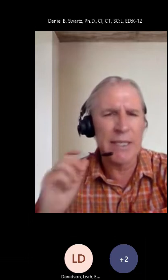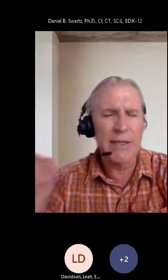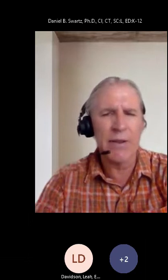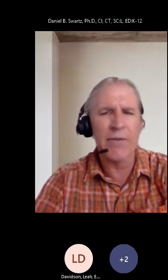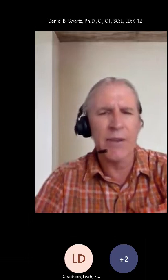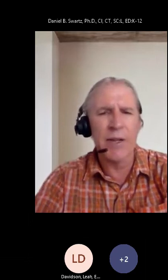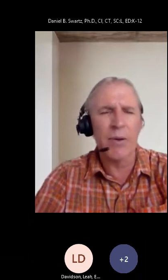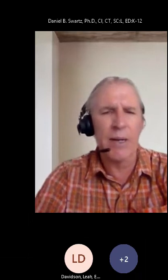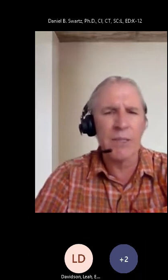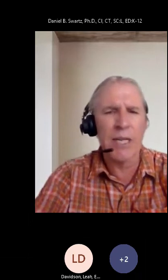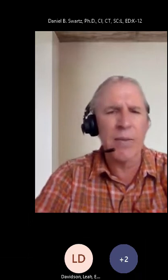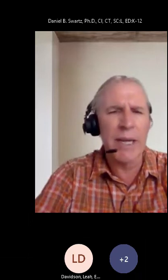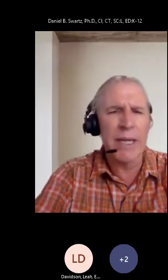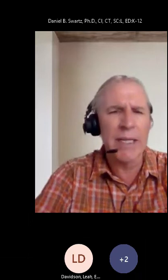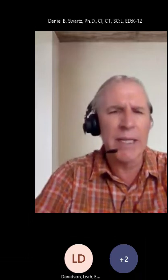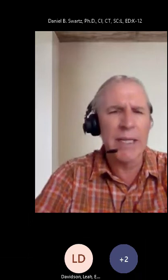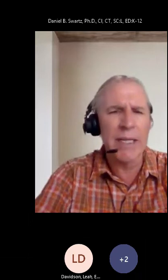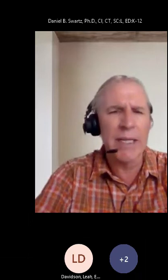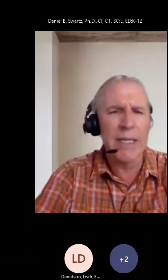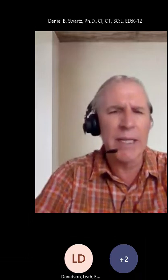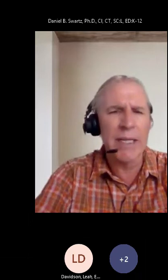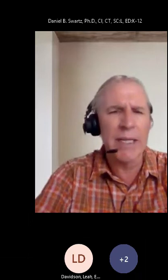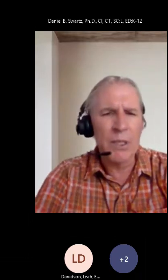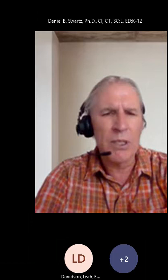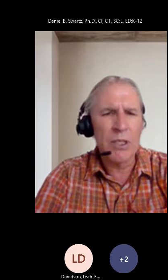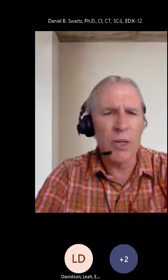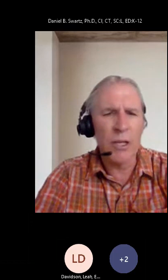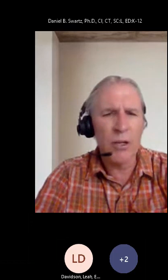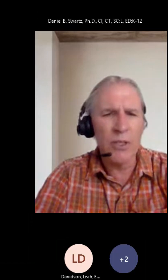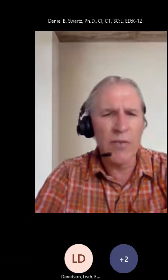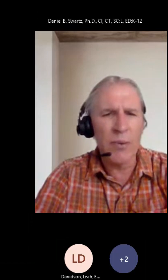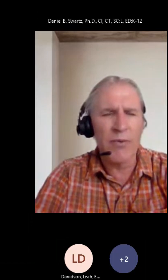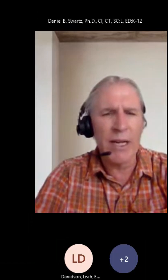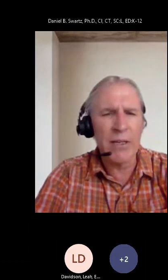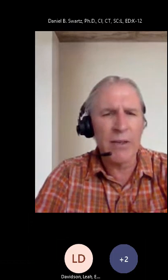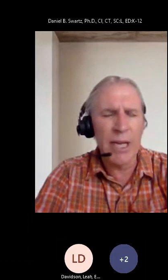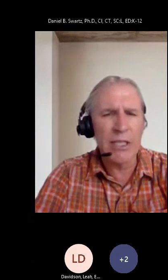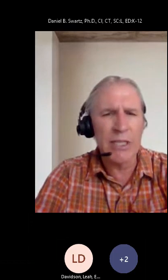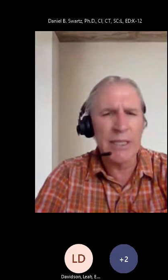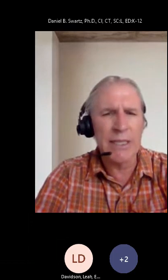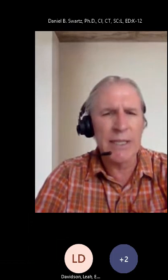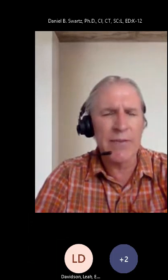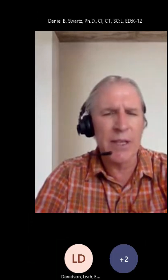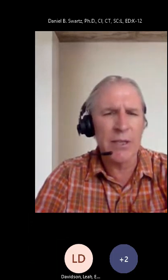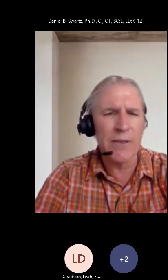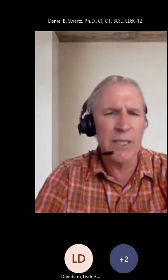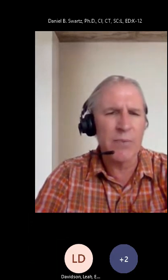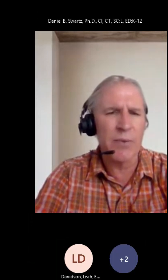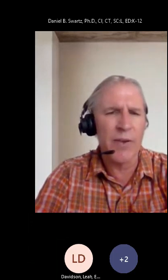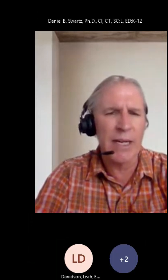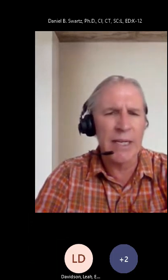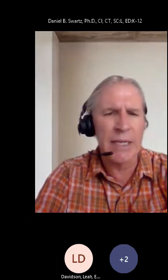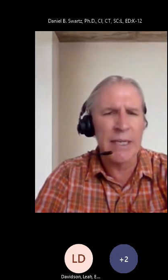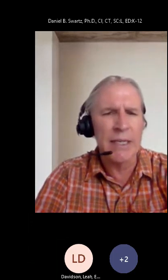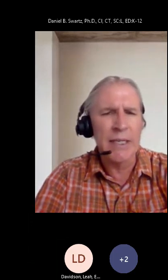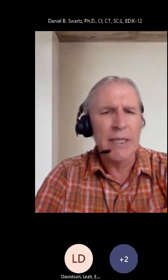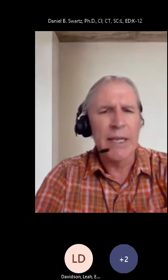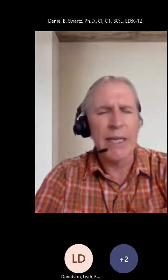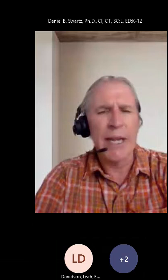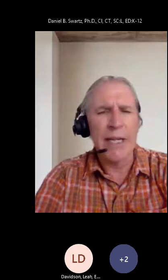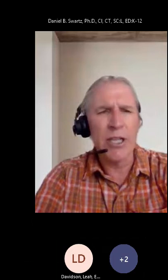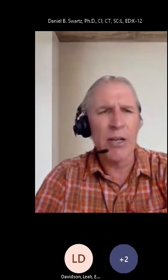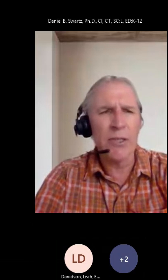FIT Kids, the FIT programs database. So inclusive provider location is if the service is provided